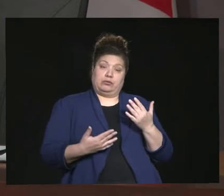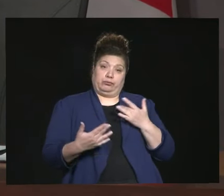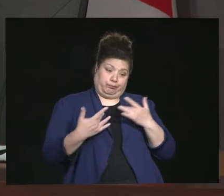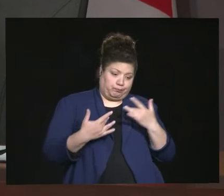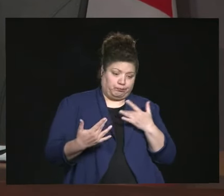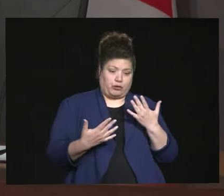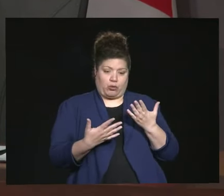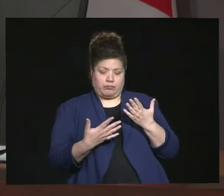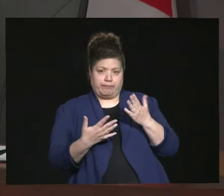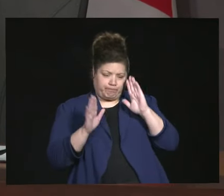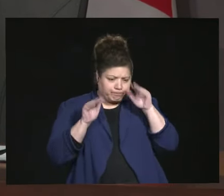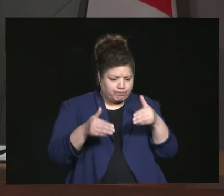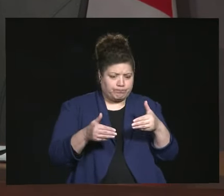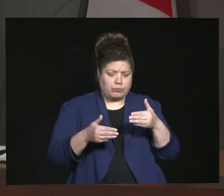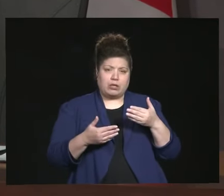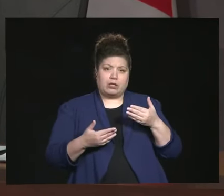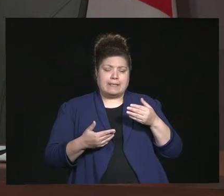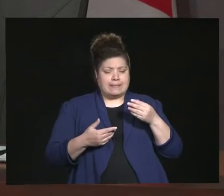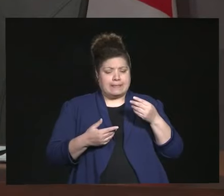testing